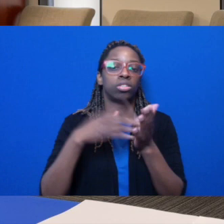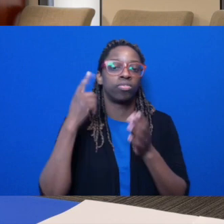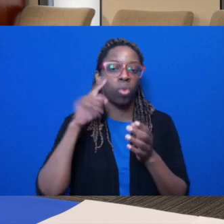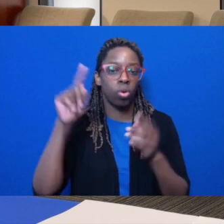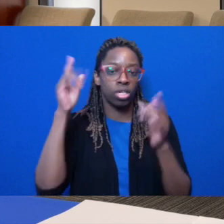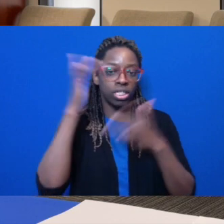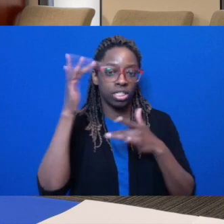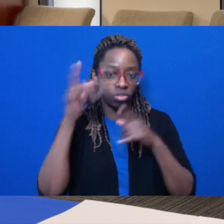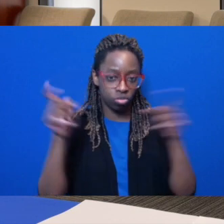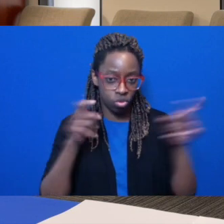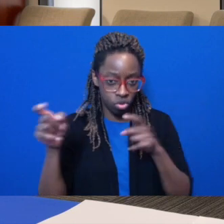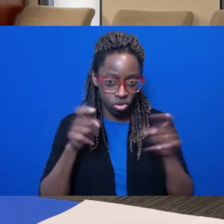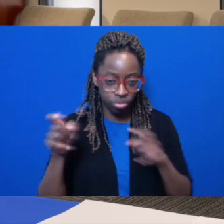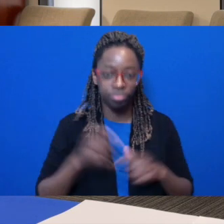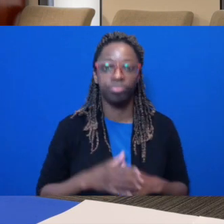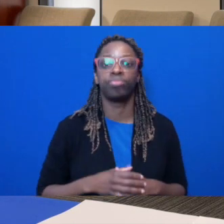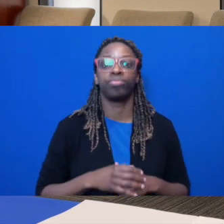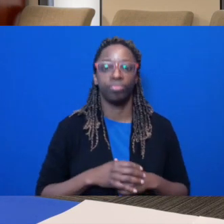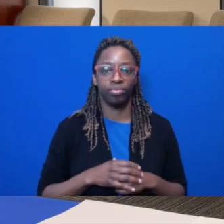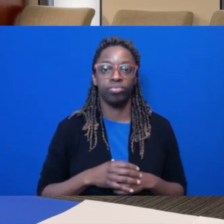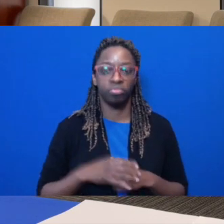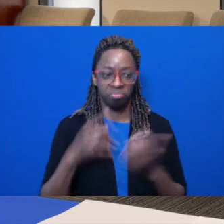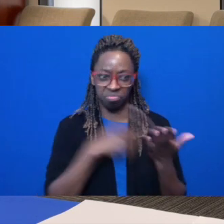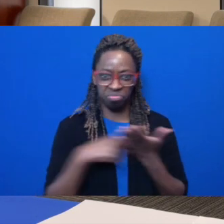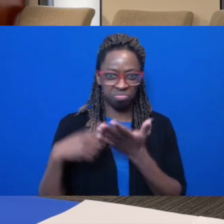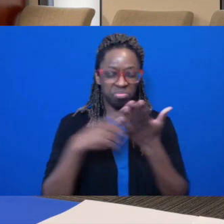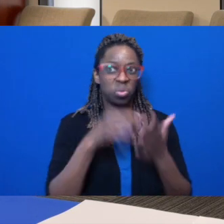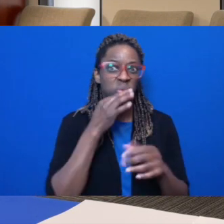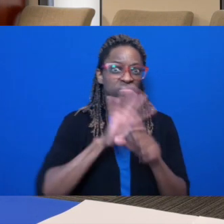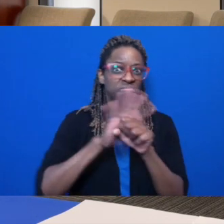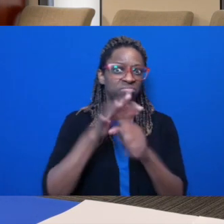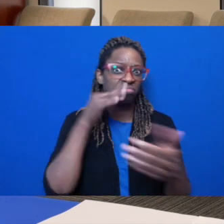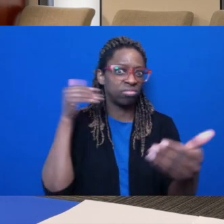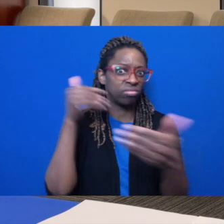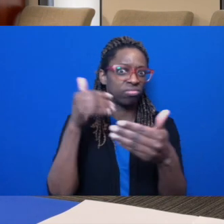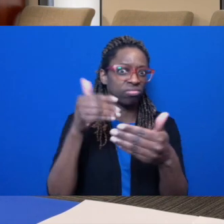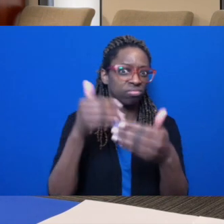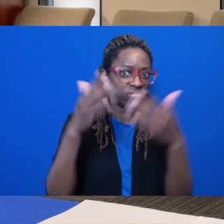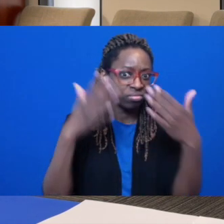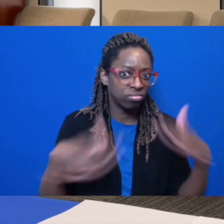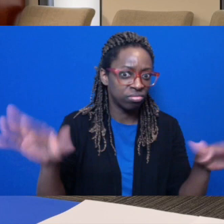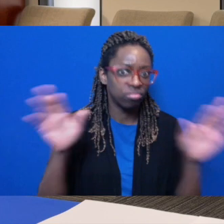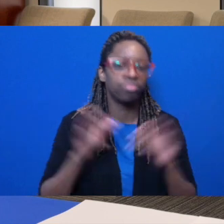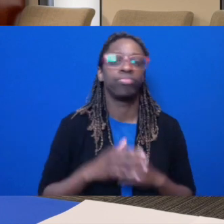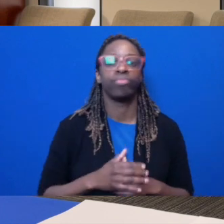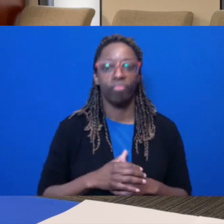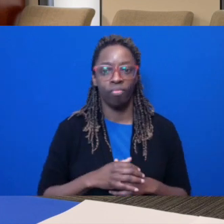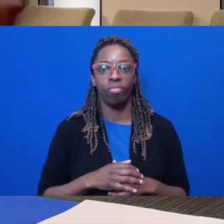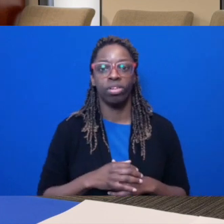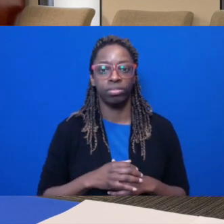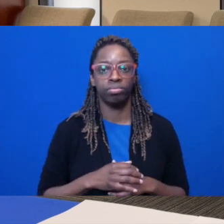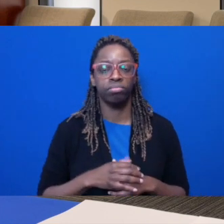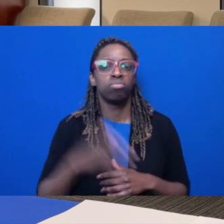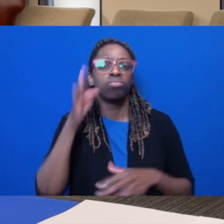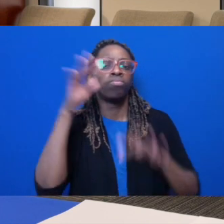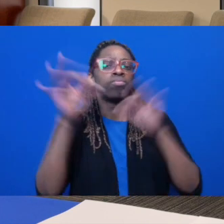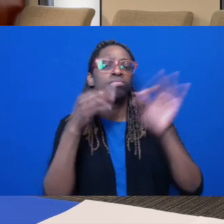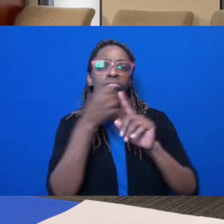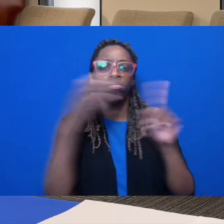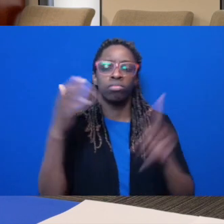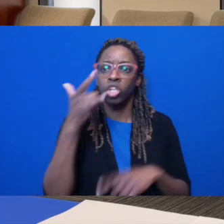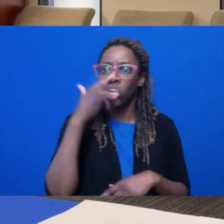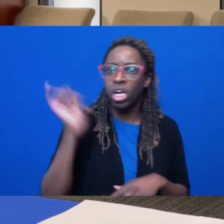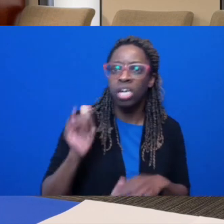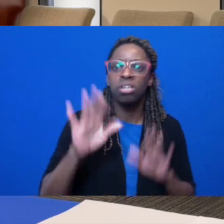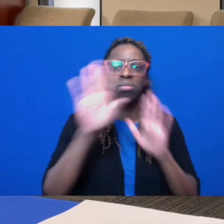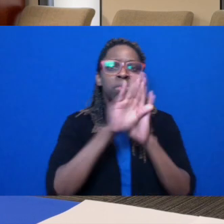background about these vaccines as well. I know there's been a lot of concerns, questions raised reasonably, but I want to address some of those here today and